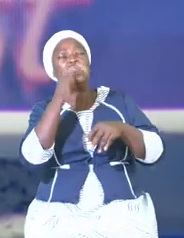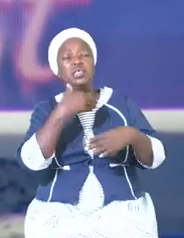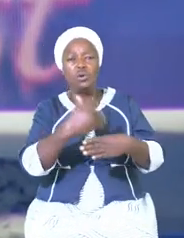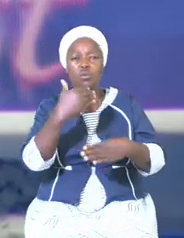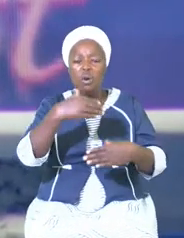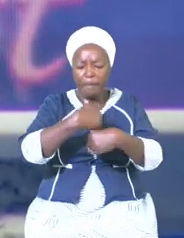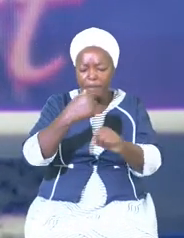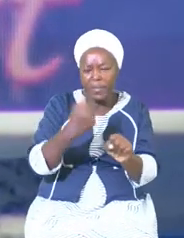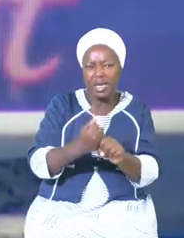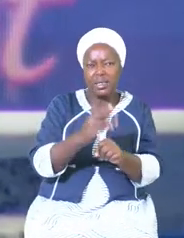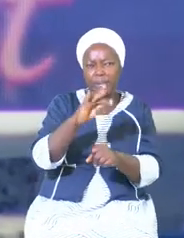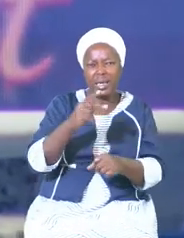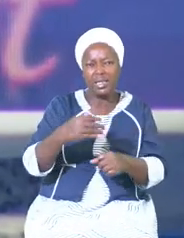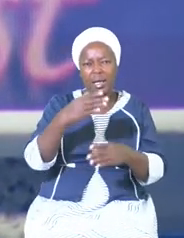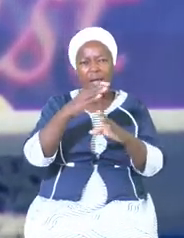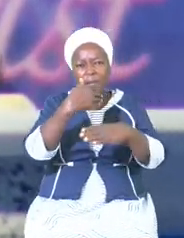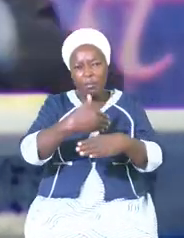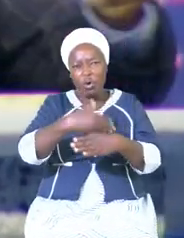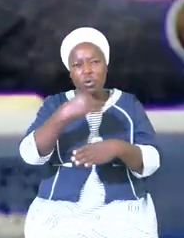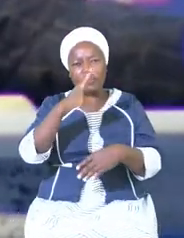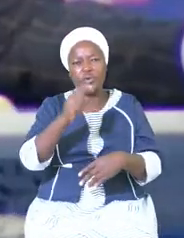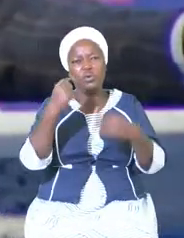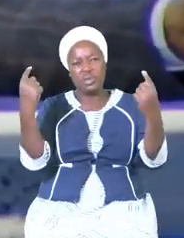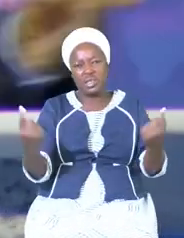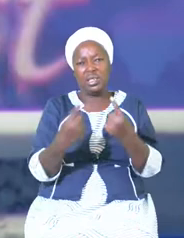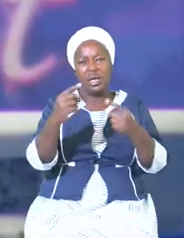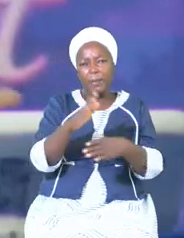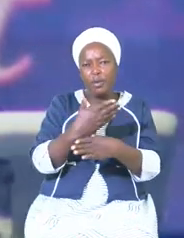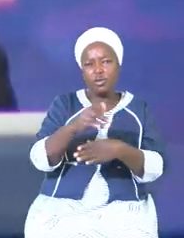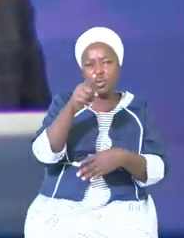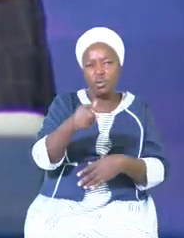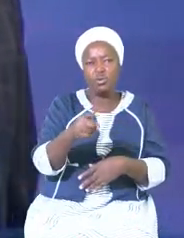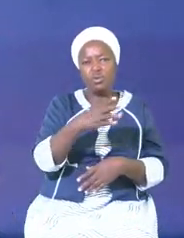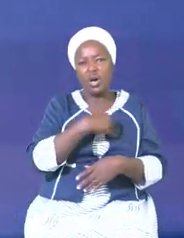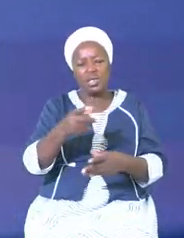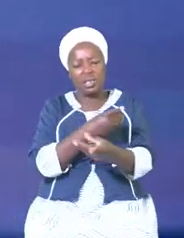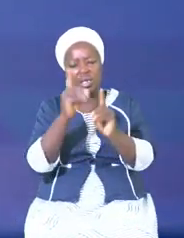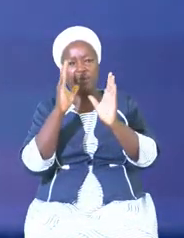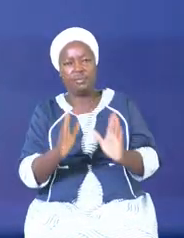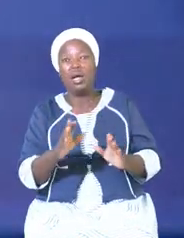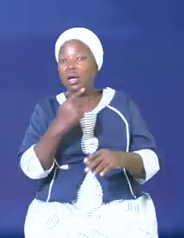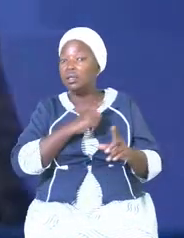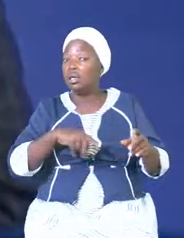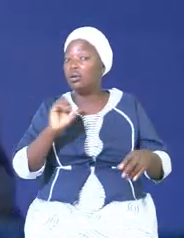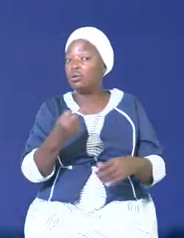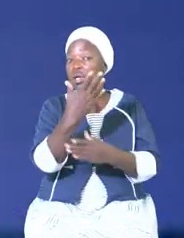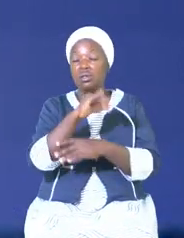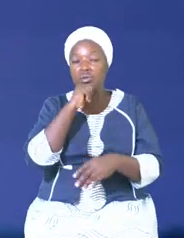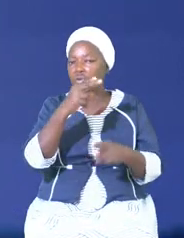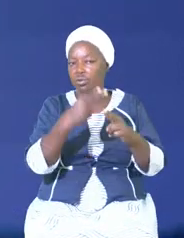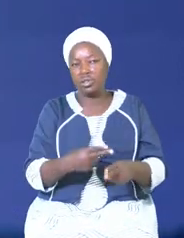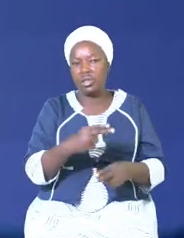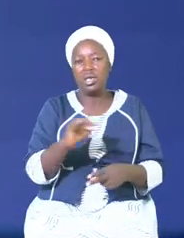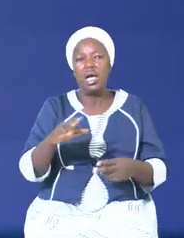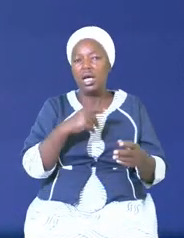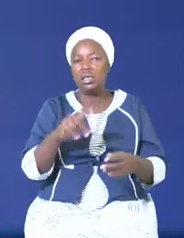the blocks of your sin between you and the deliverer. And the Lord's hand is not shutting, and the